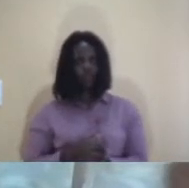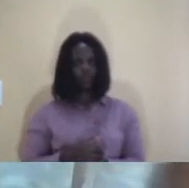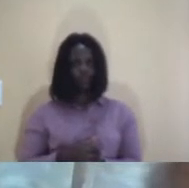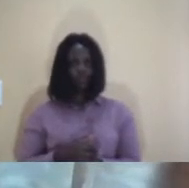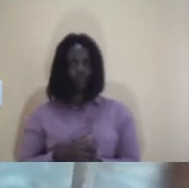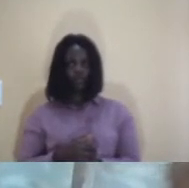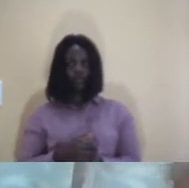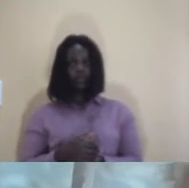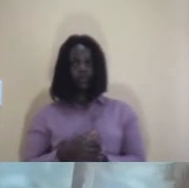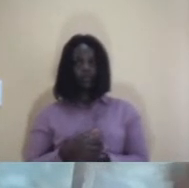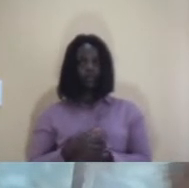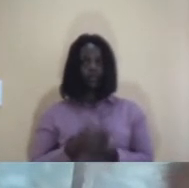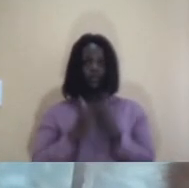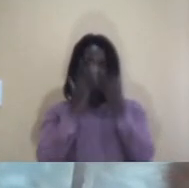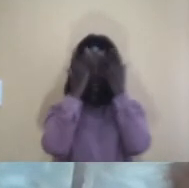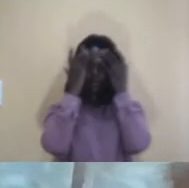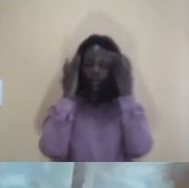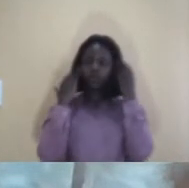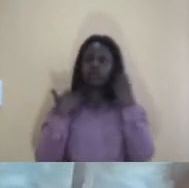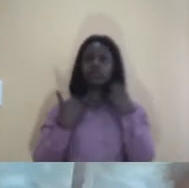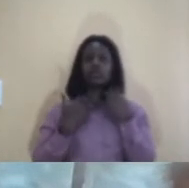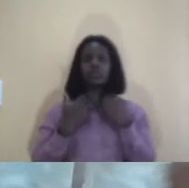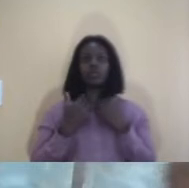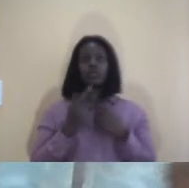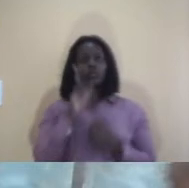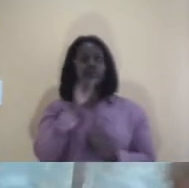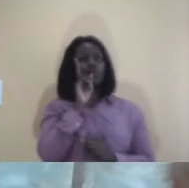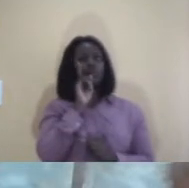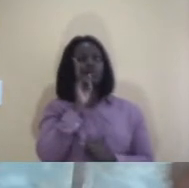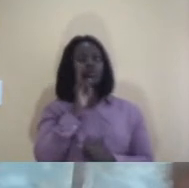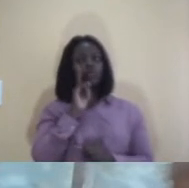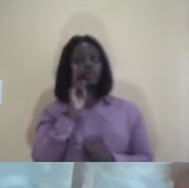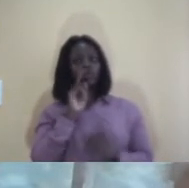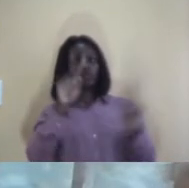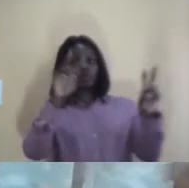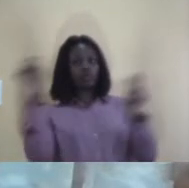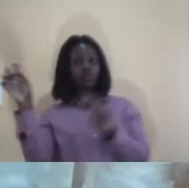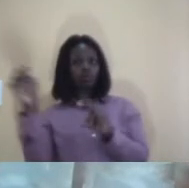Chairperson, that there are strides in creating awareness about climate